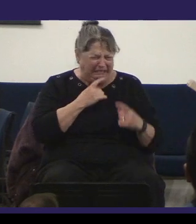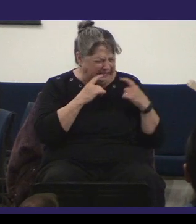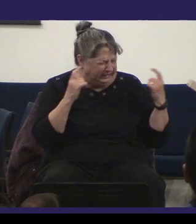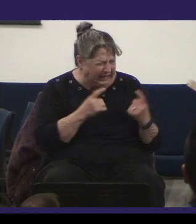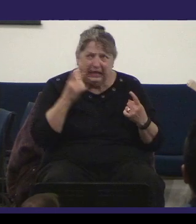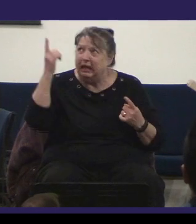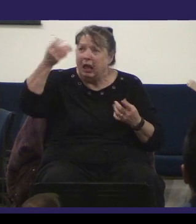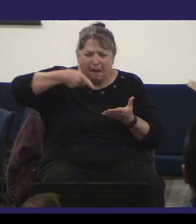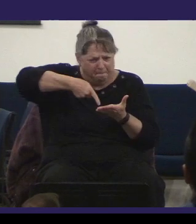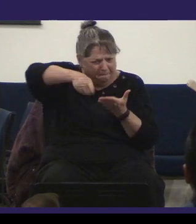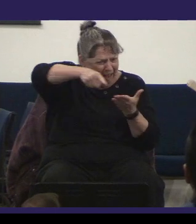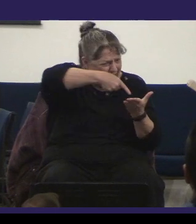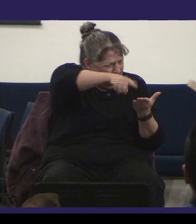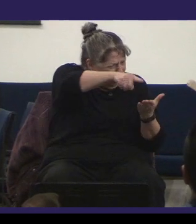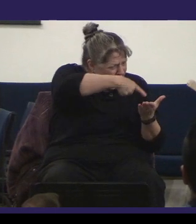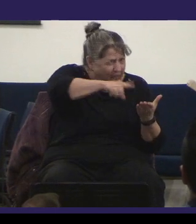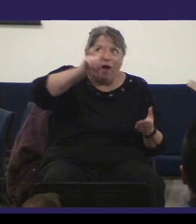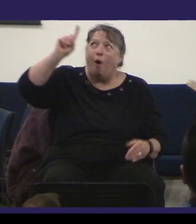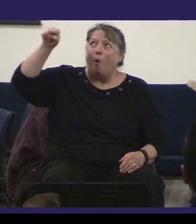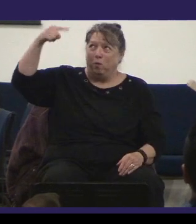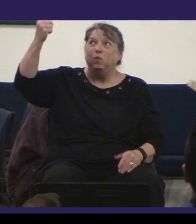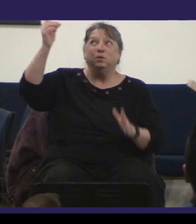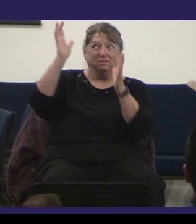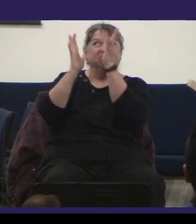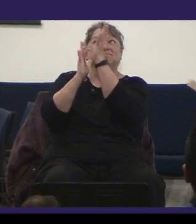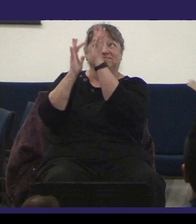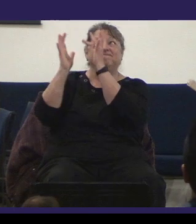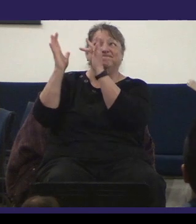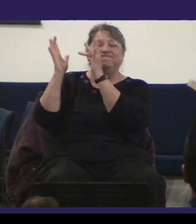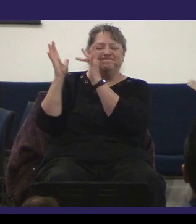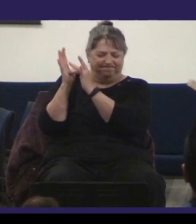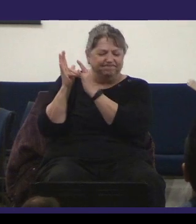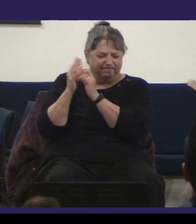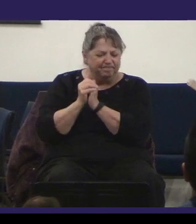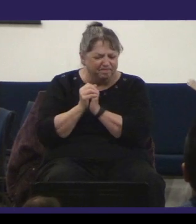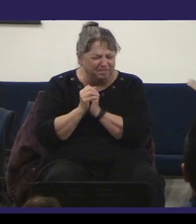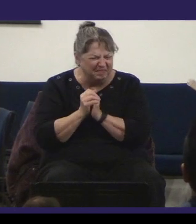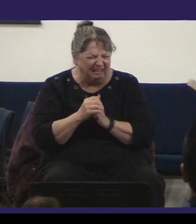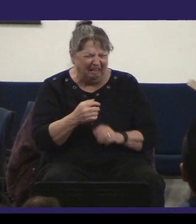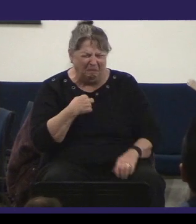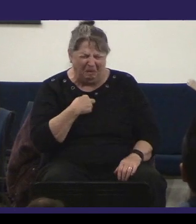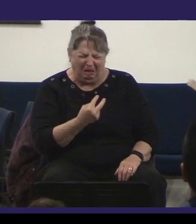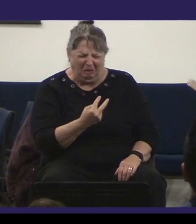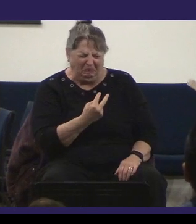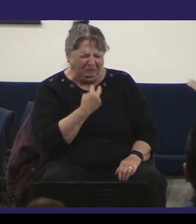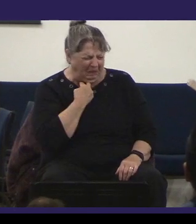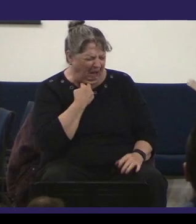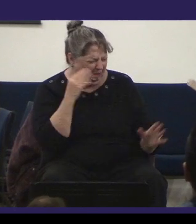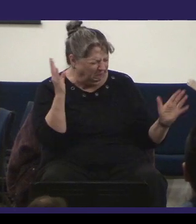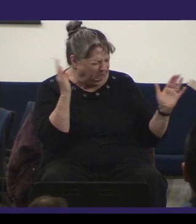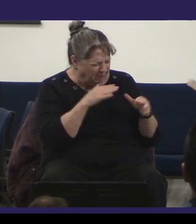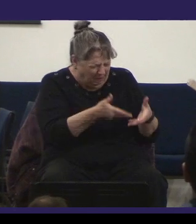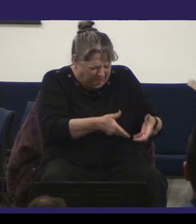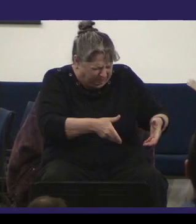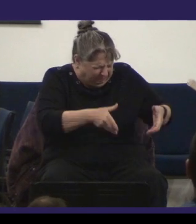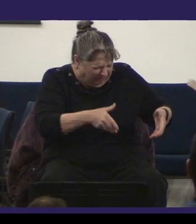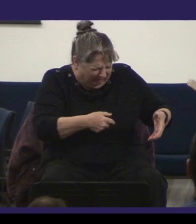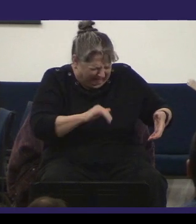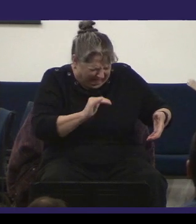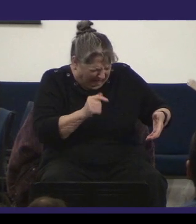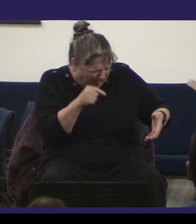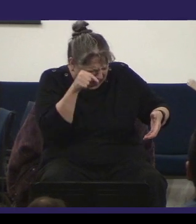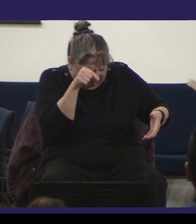sin? Nobody but Jesus. Who pulled me out of that pit? He